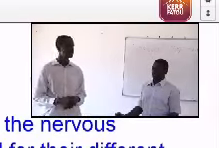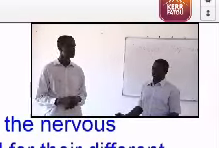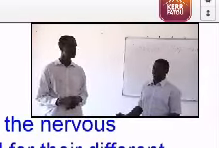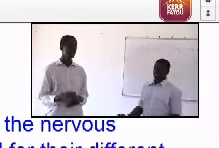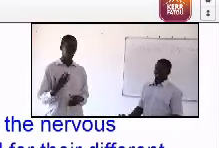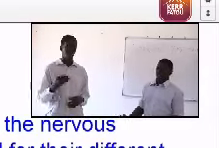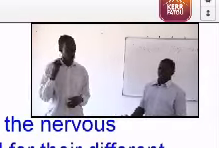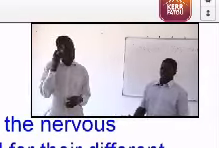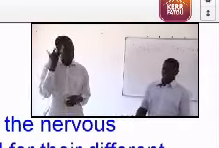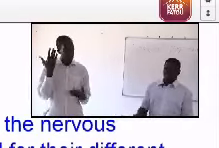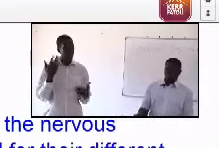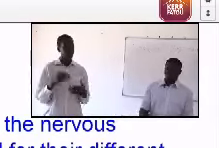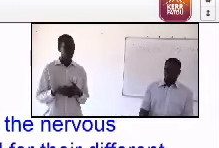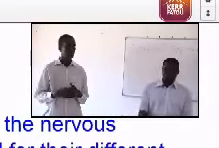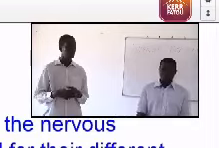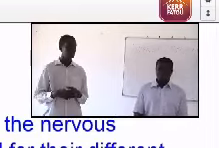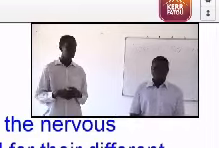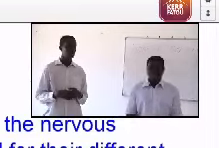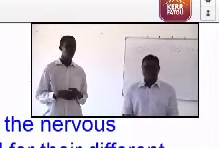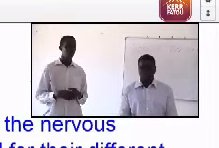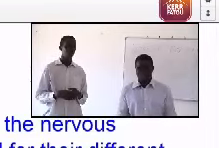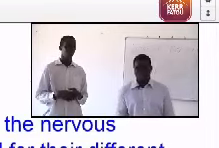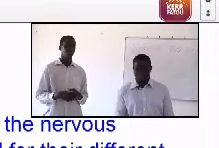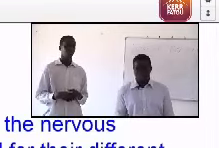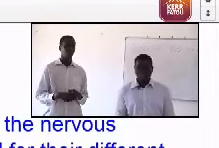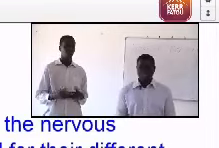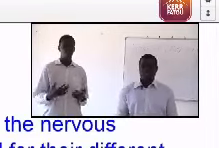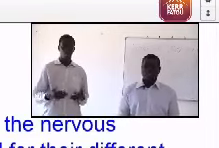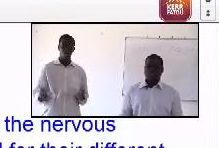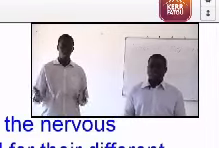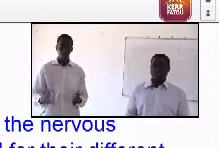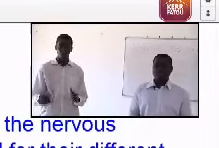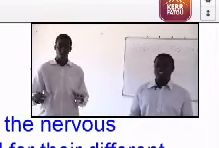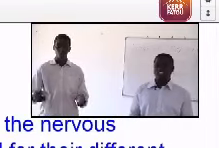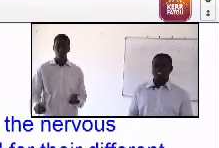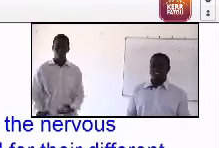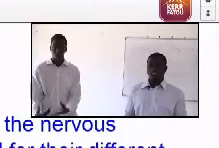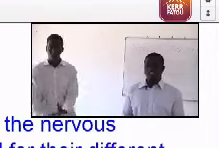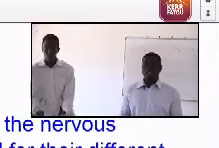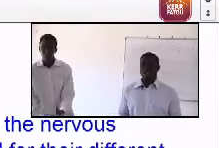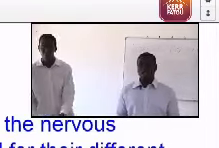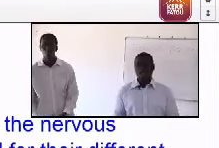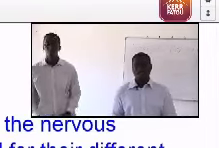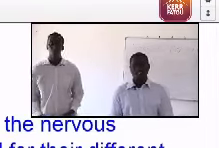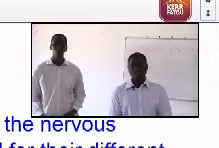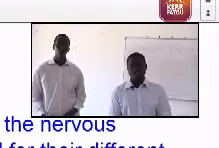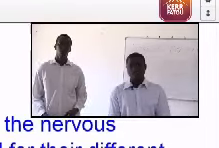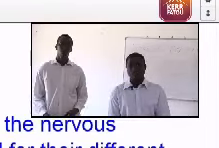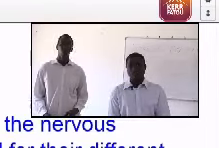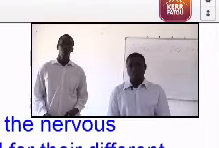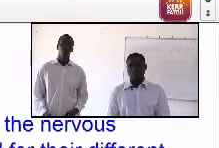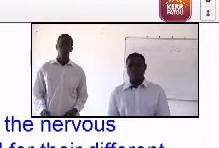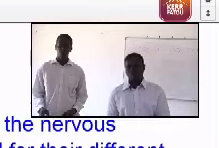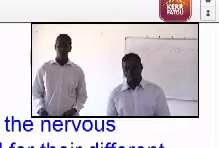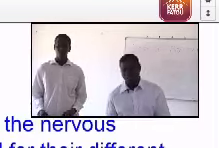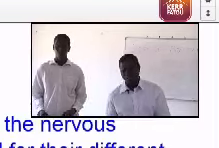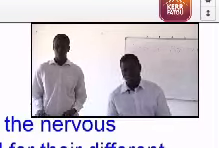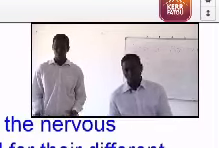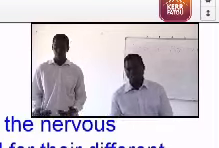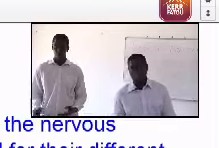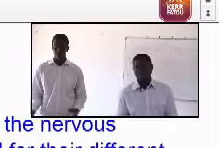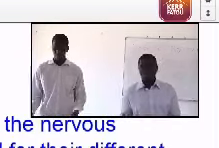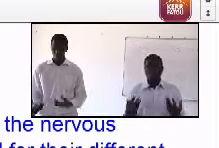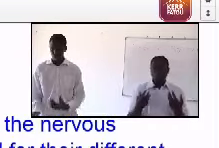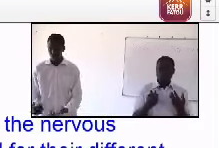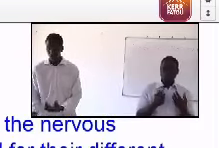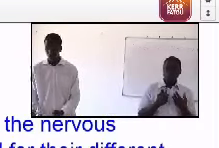coordinating impulse. How will I know that, you know, like for instance, if I come near fire and I feel the